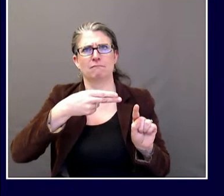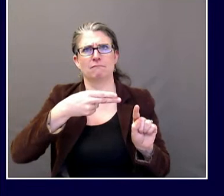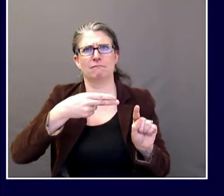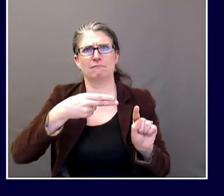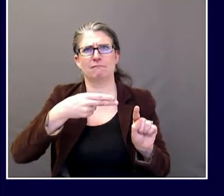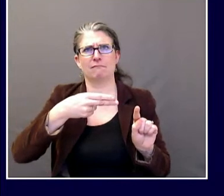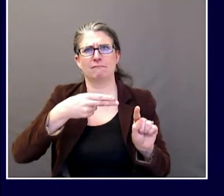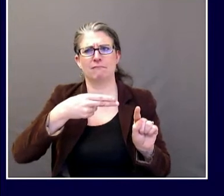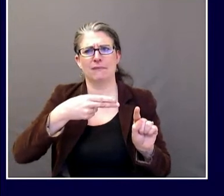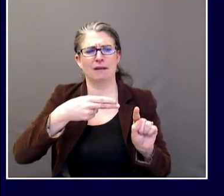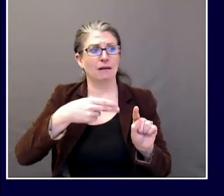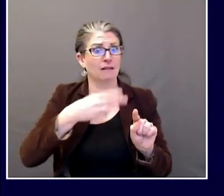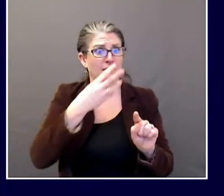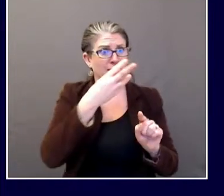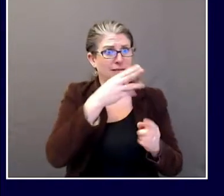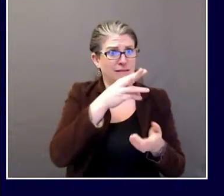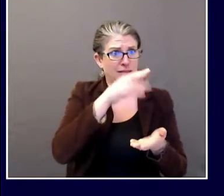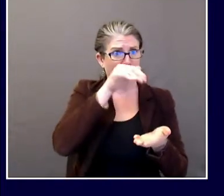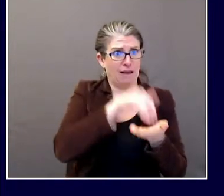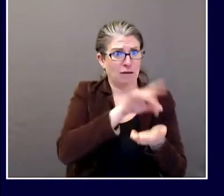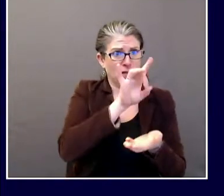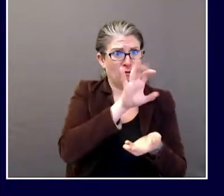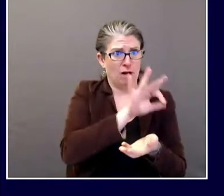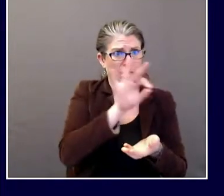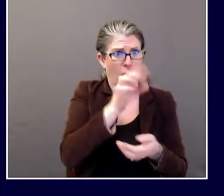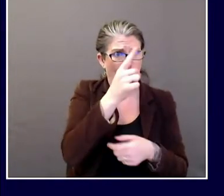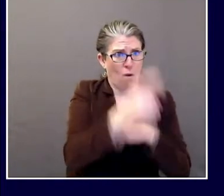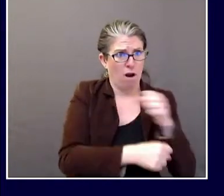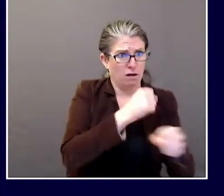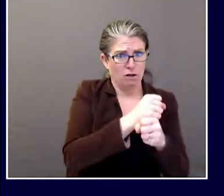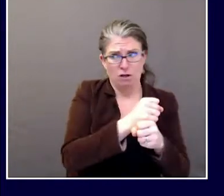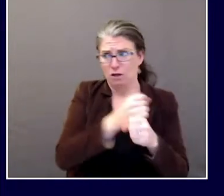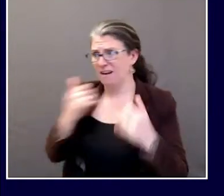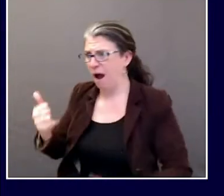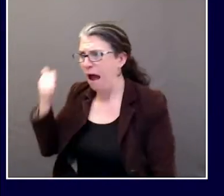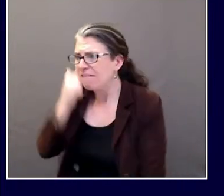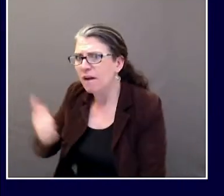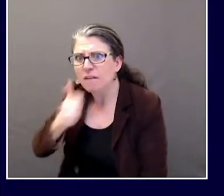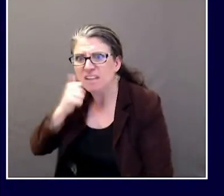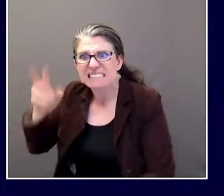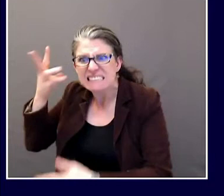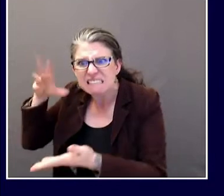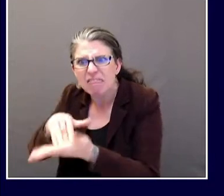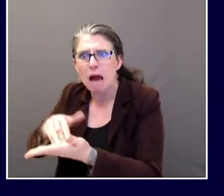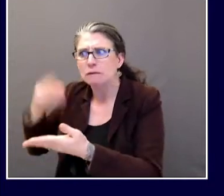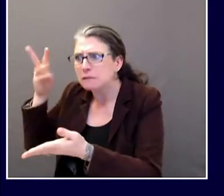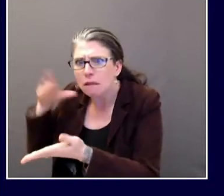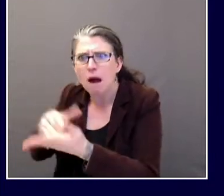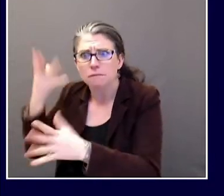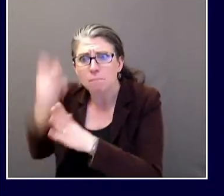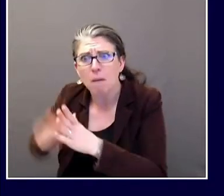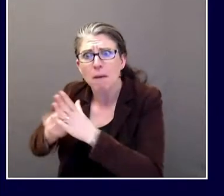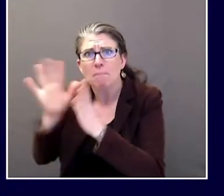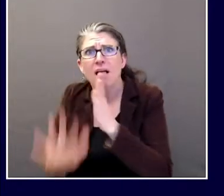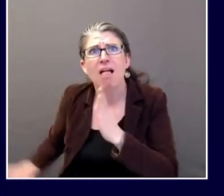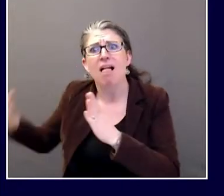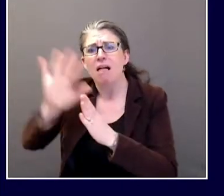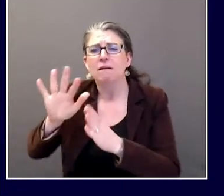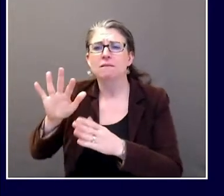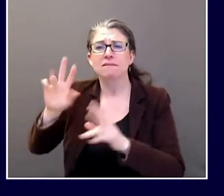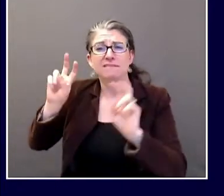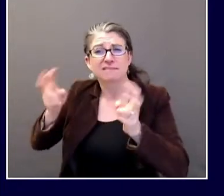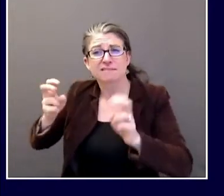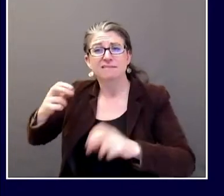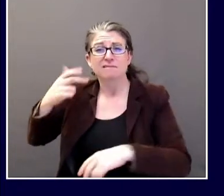the arrival of vaccines presents hope, but we still have much to do before vaccines present that hope to